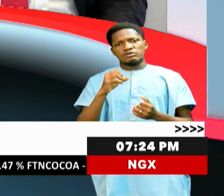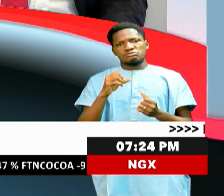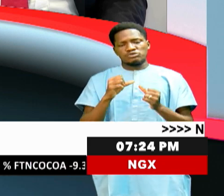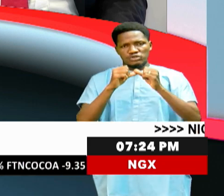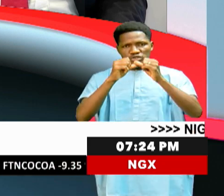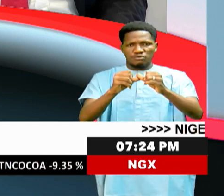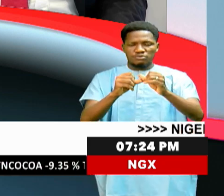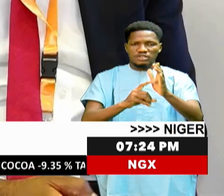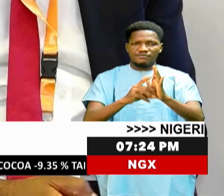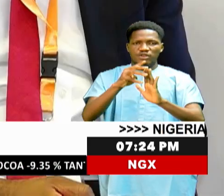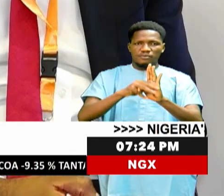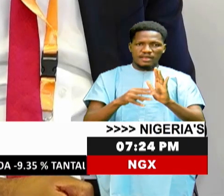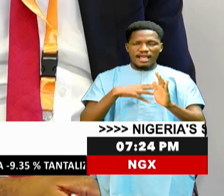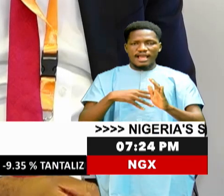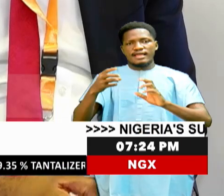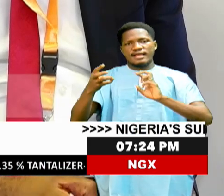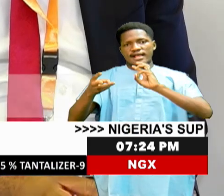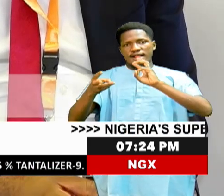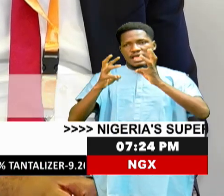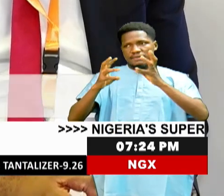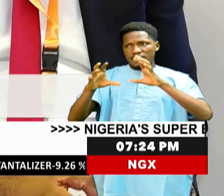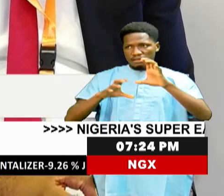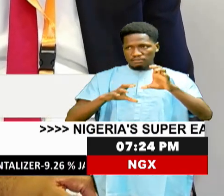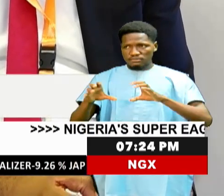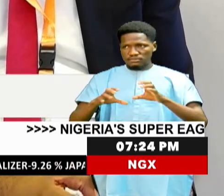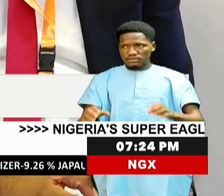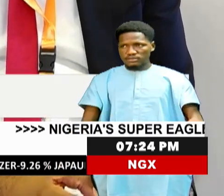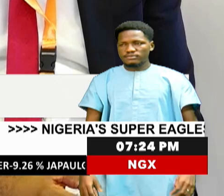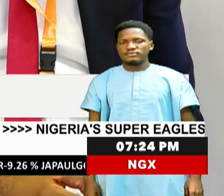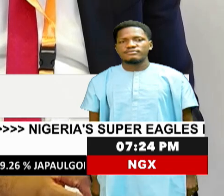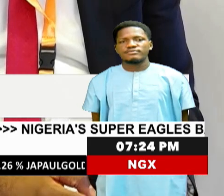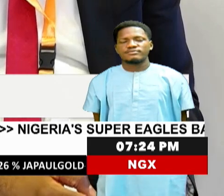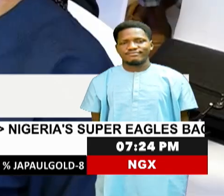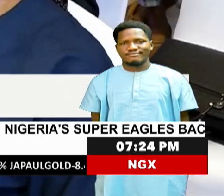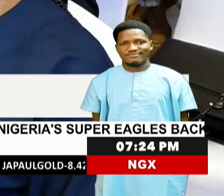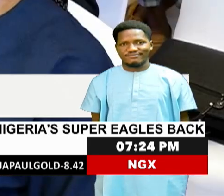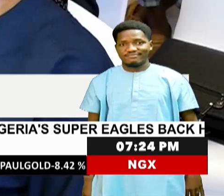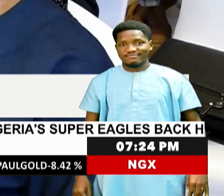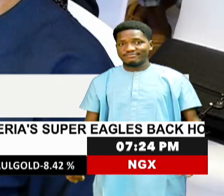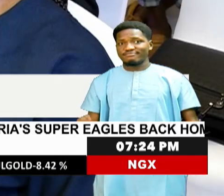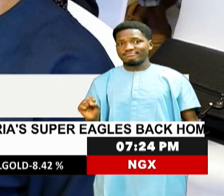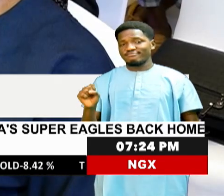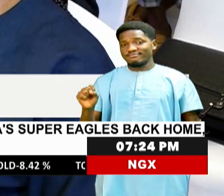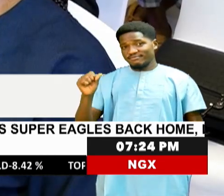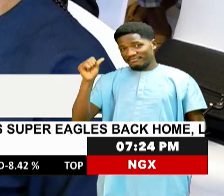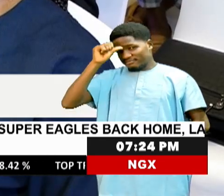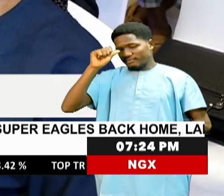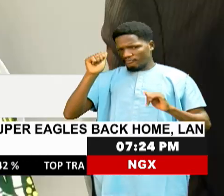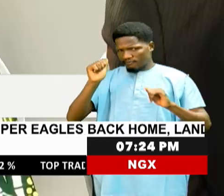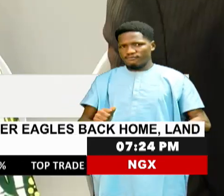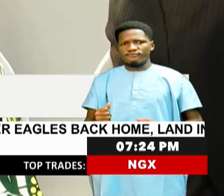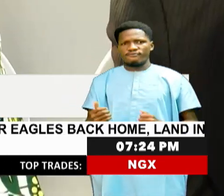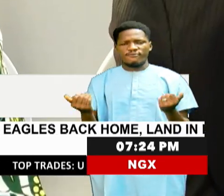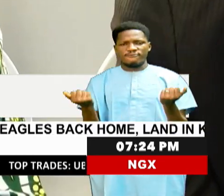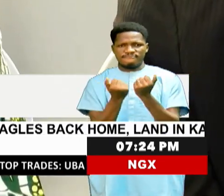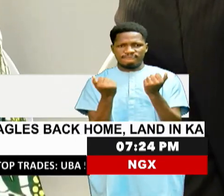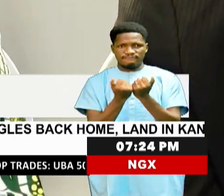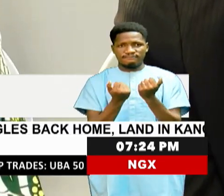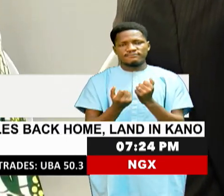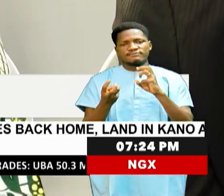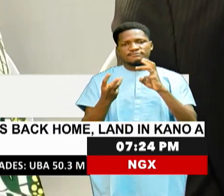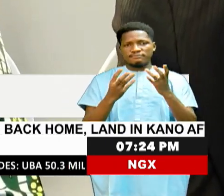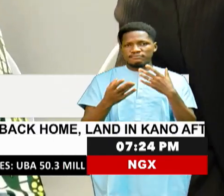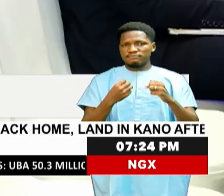action. Africa, no doubt, has the potential to combat climate issues, but certainly not